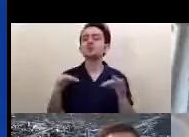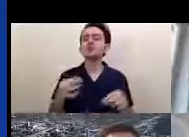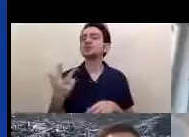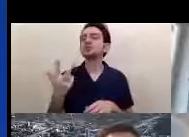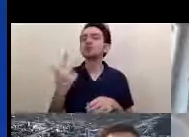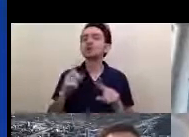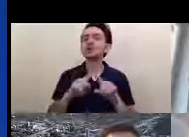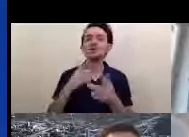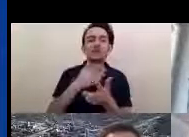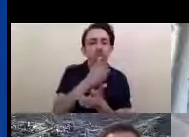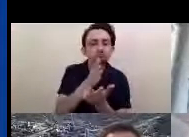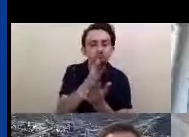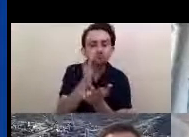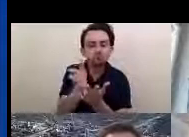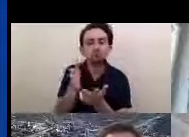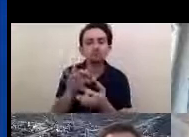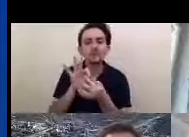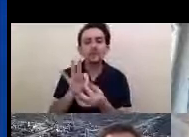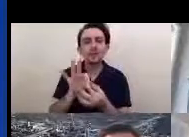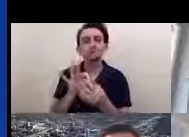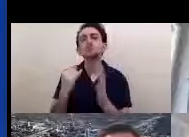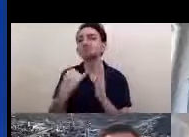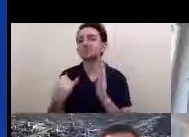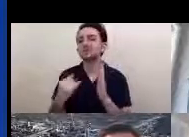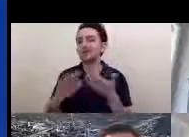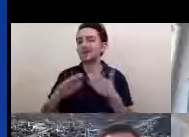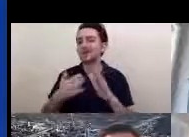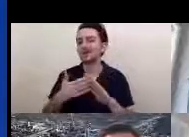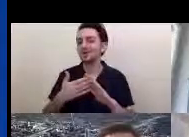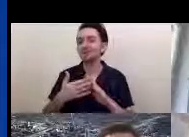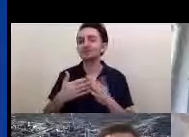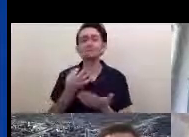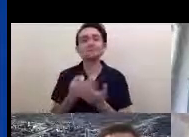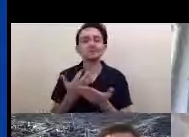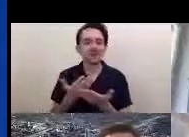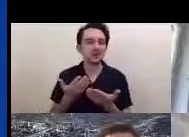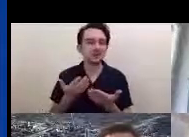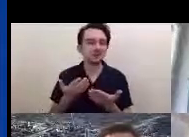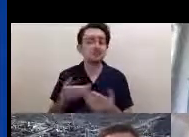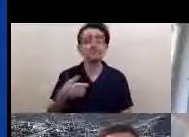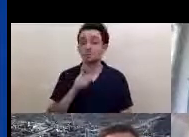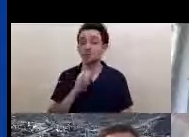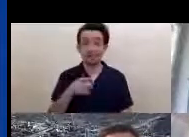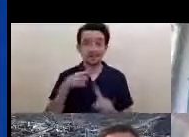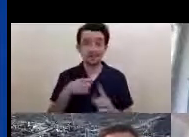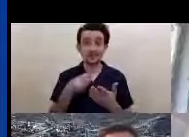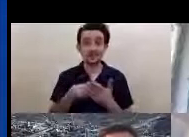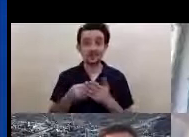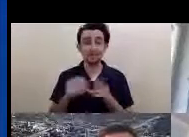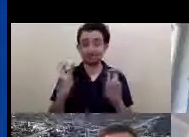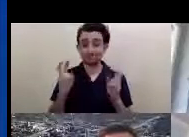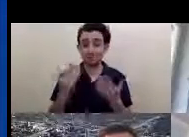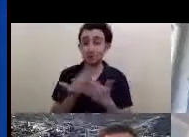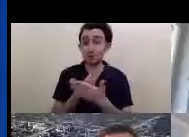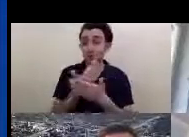it. And I want right off the top want people to understand that the Arts Equity Fund is truly new dollars. I mean, I know that there's a history of the 1%